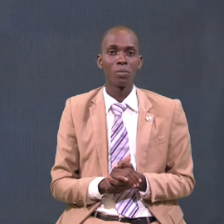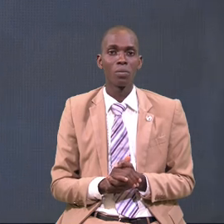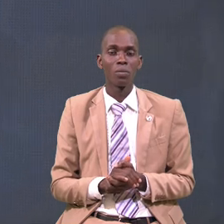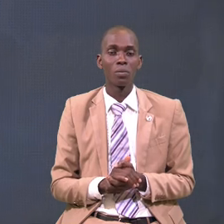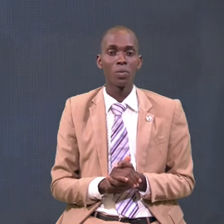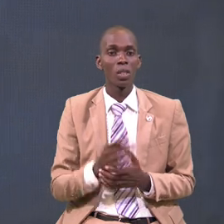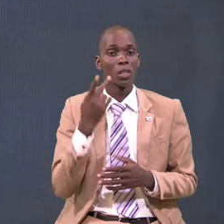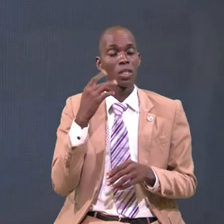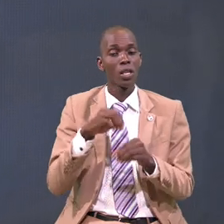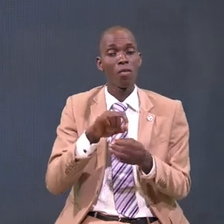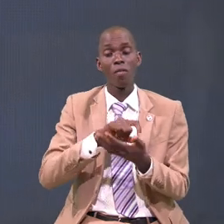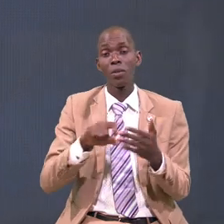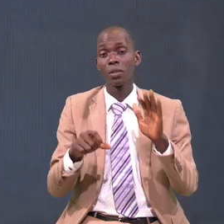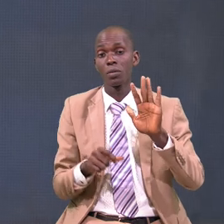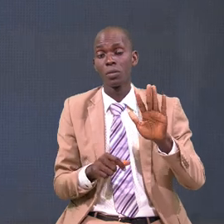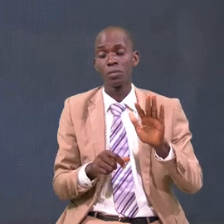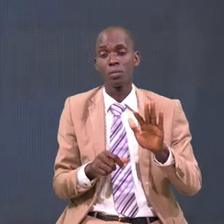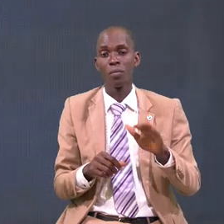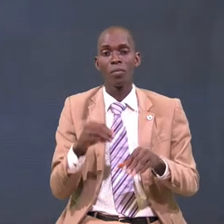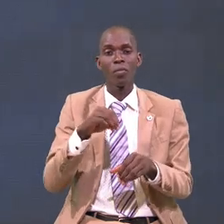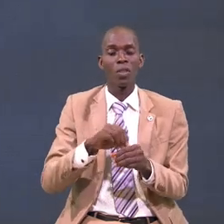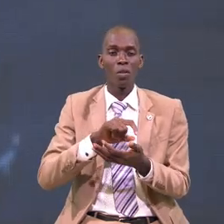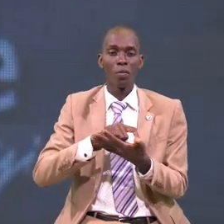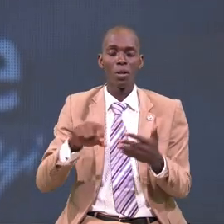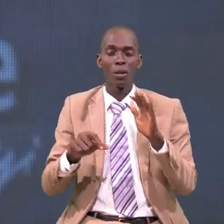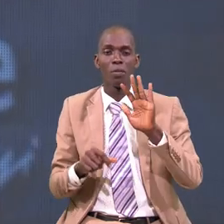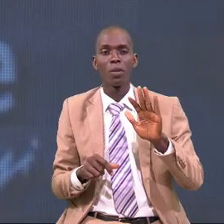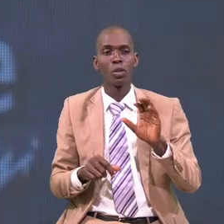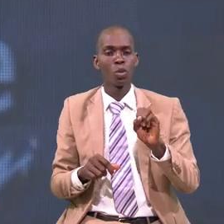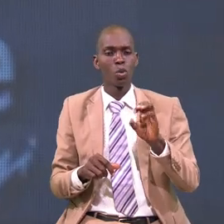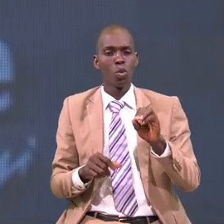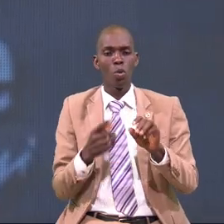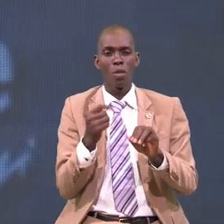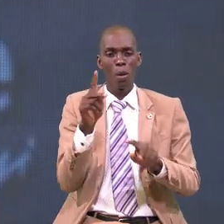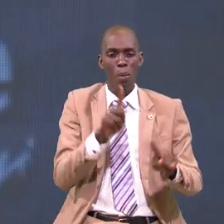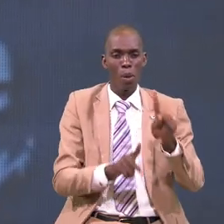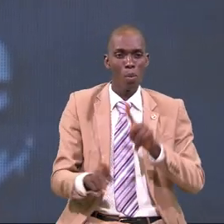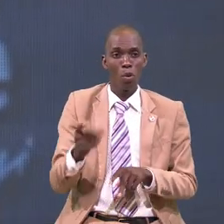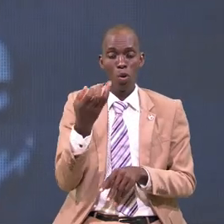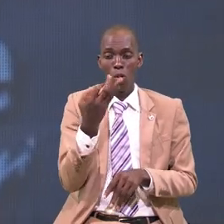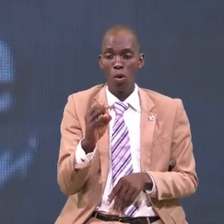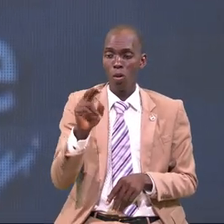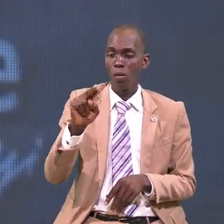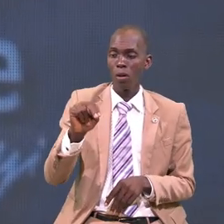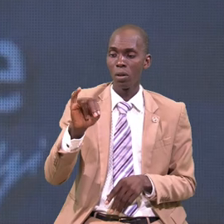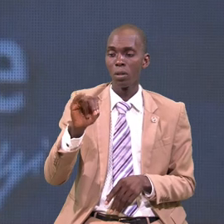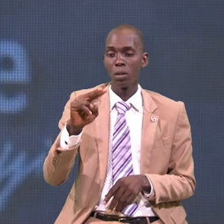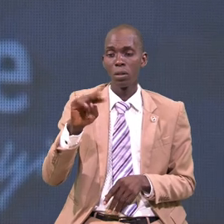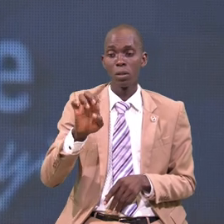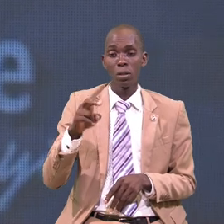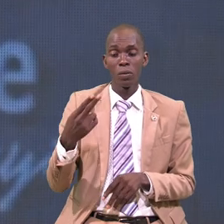Look at verse 5. And in verse 5, so the people of Nineveh believed God.